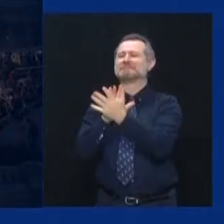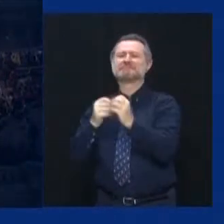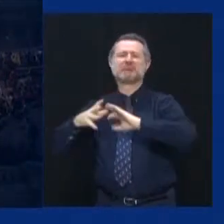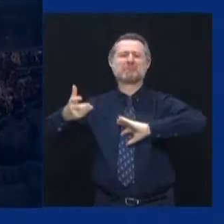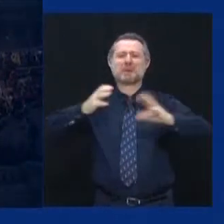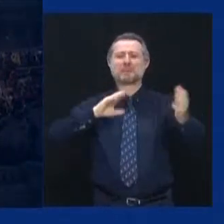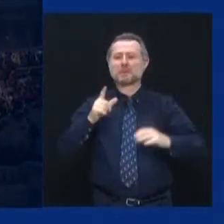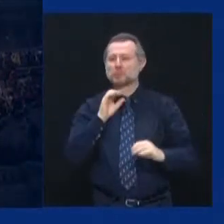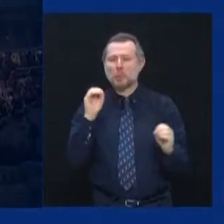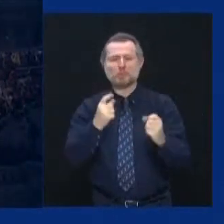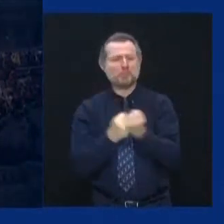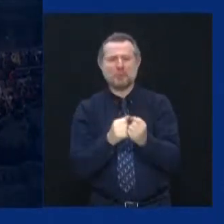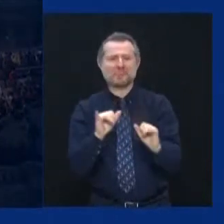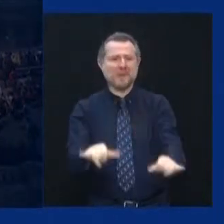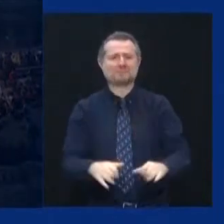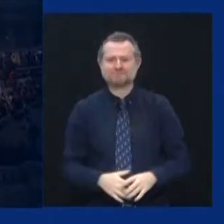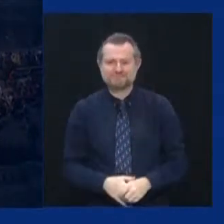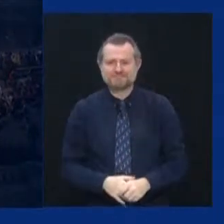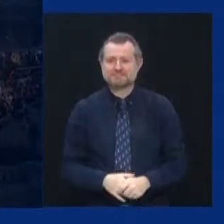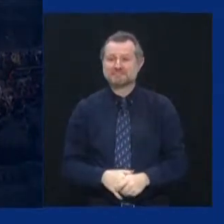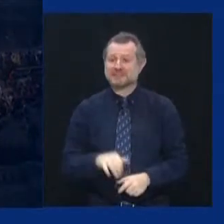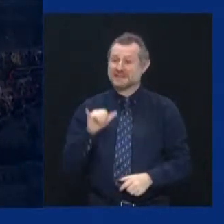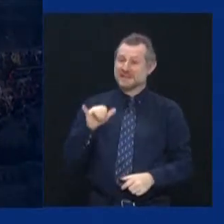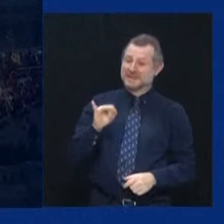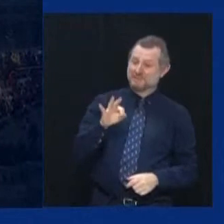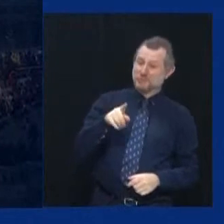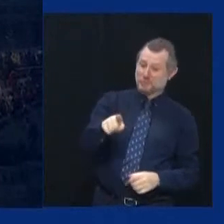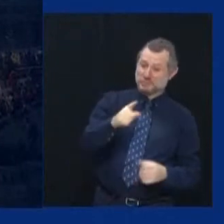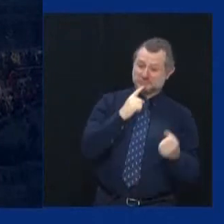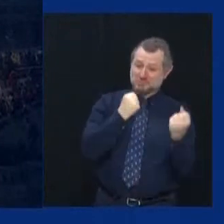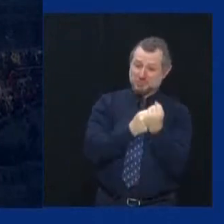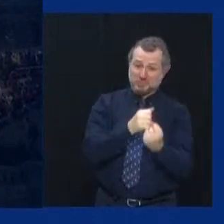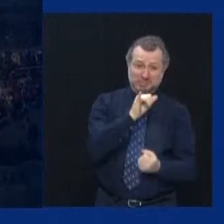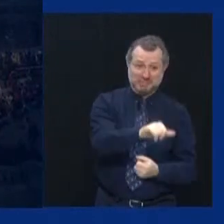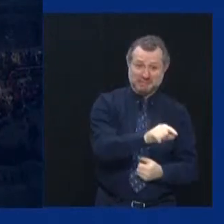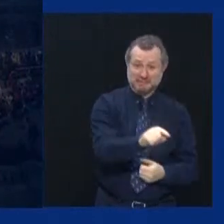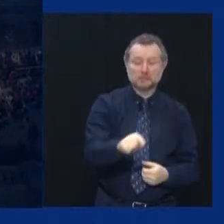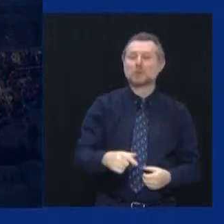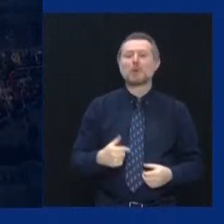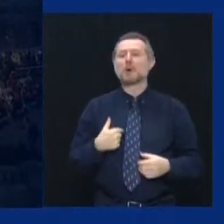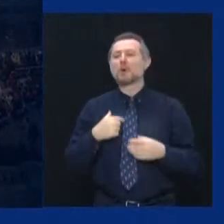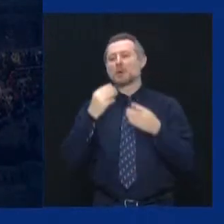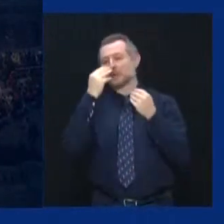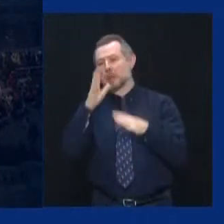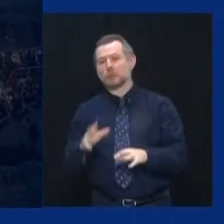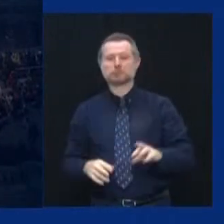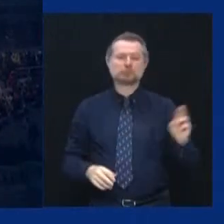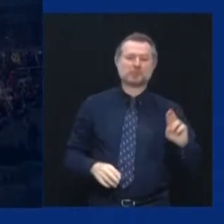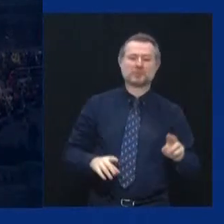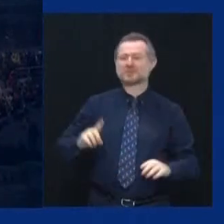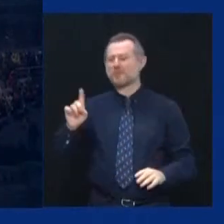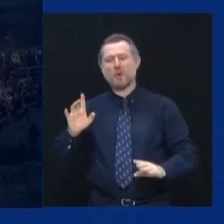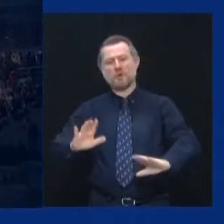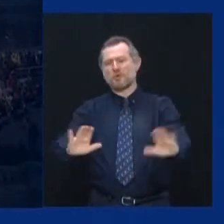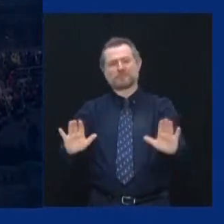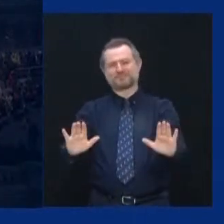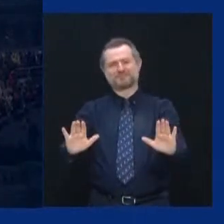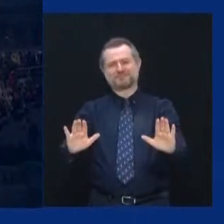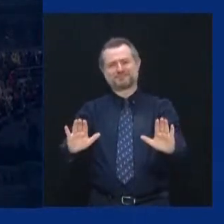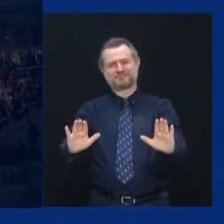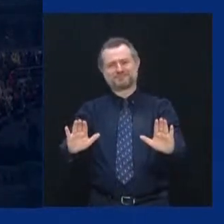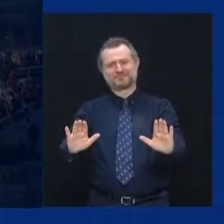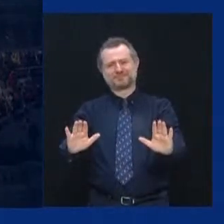does. And if they do, I don't care if you're a Republican. You don't want to represent